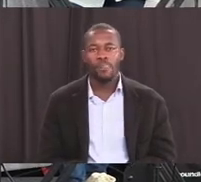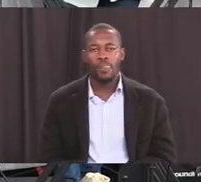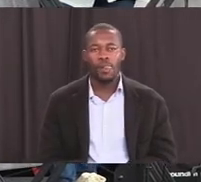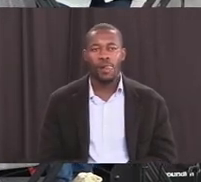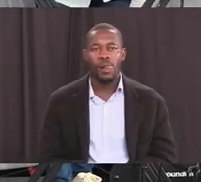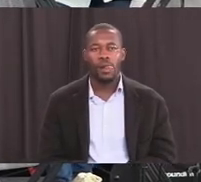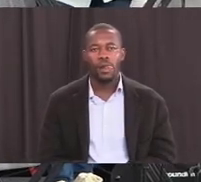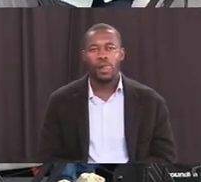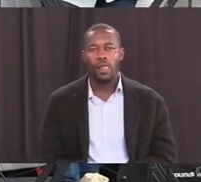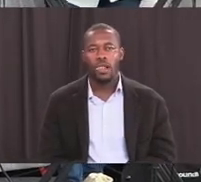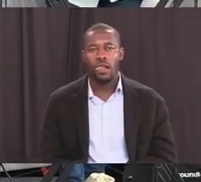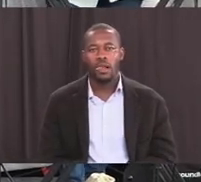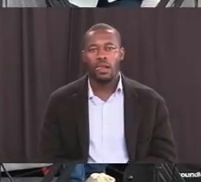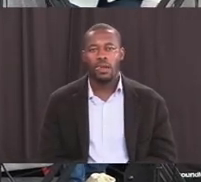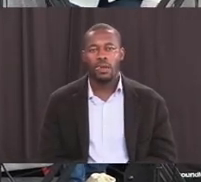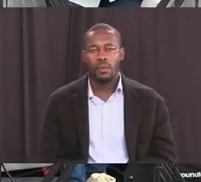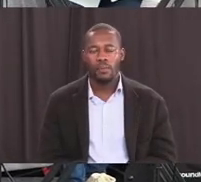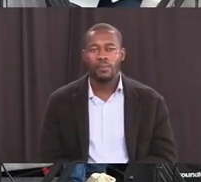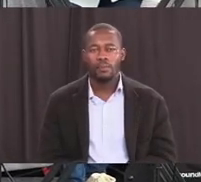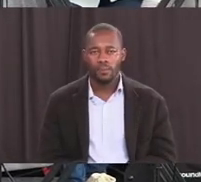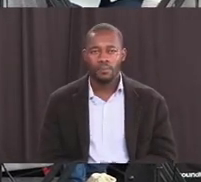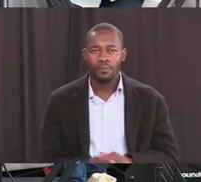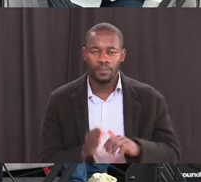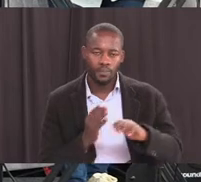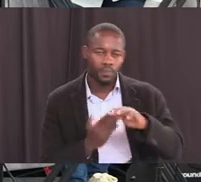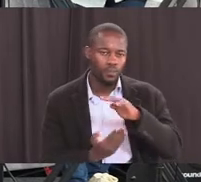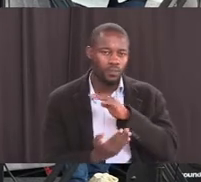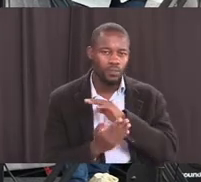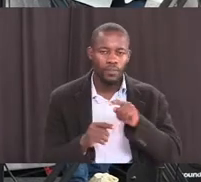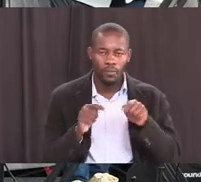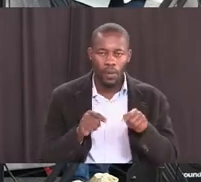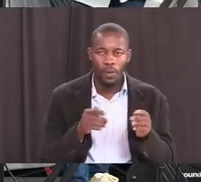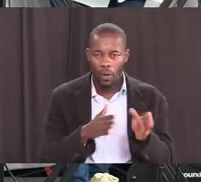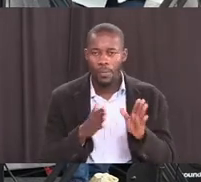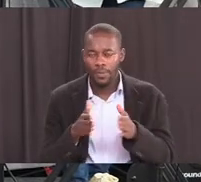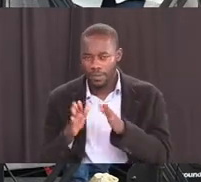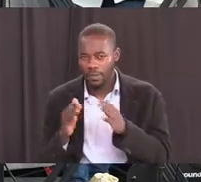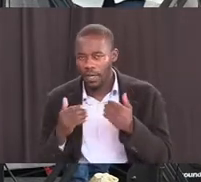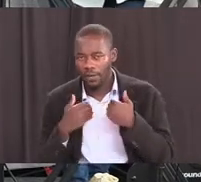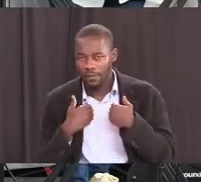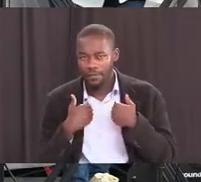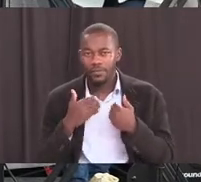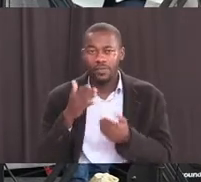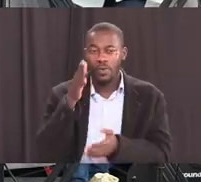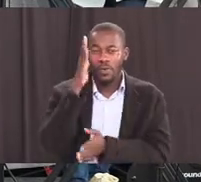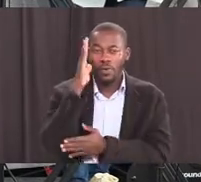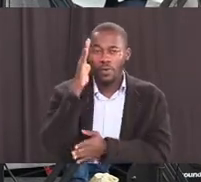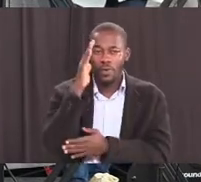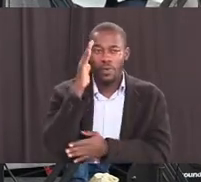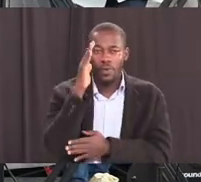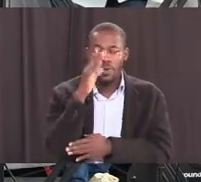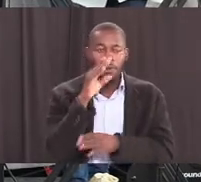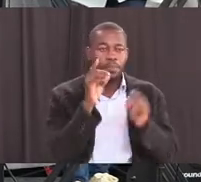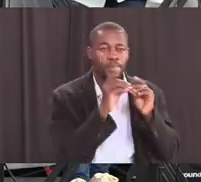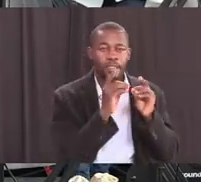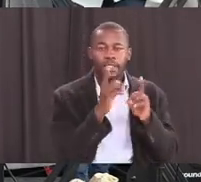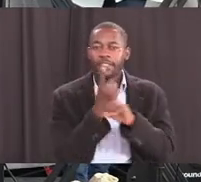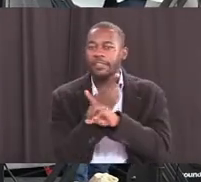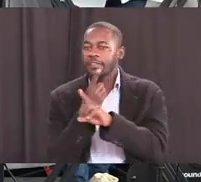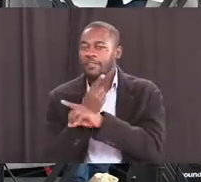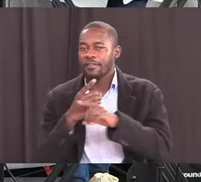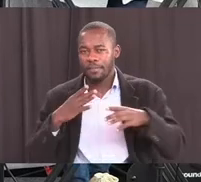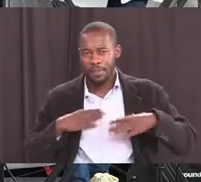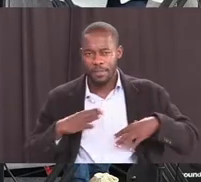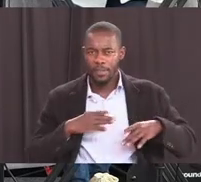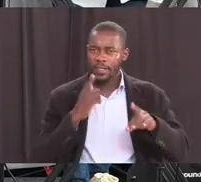And, you know, this morning is, I feel like, is a wonderful opportunity that God is meeting with different people in different ways.